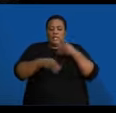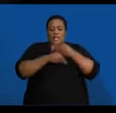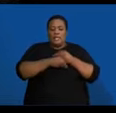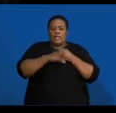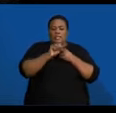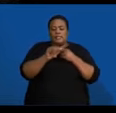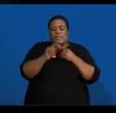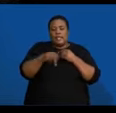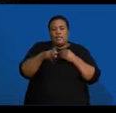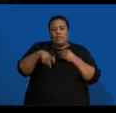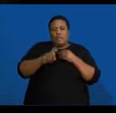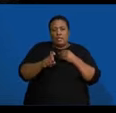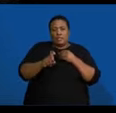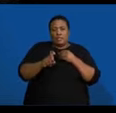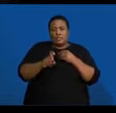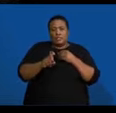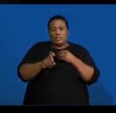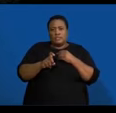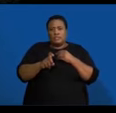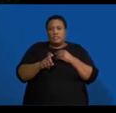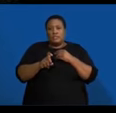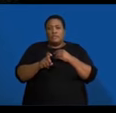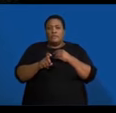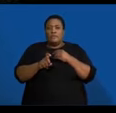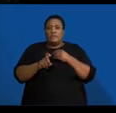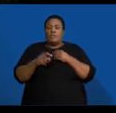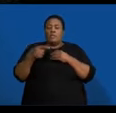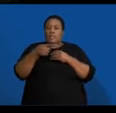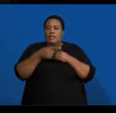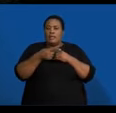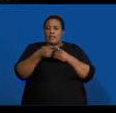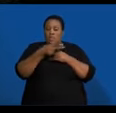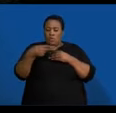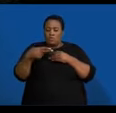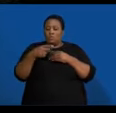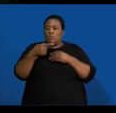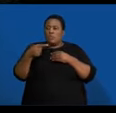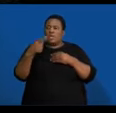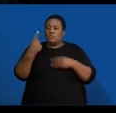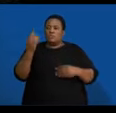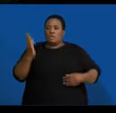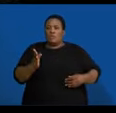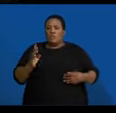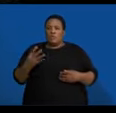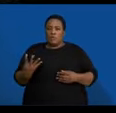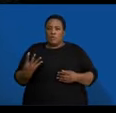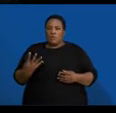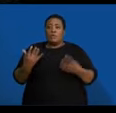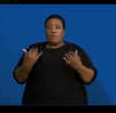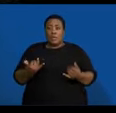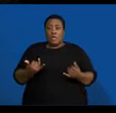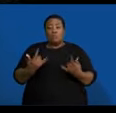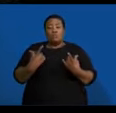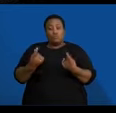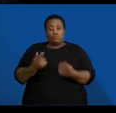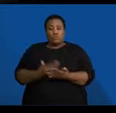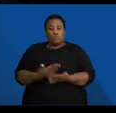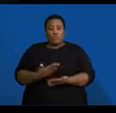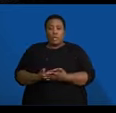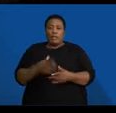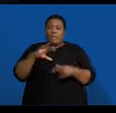is equals to -1 over 4. All right, so I believe there that you will then be able to do that. You just find